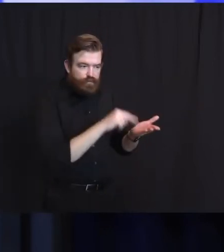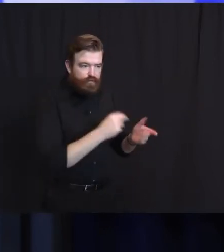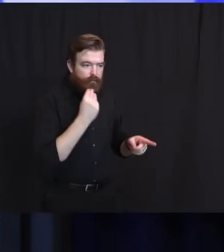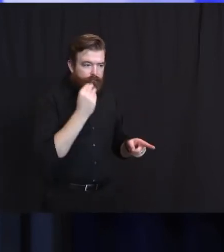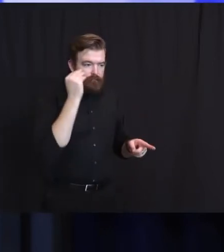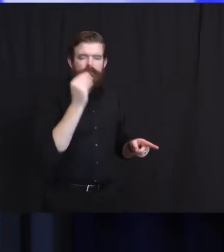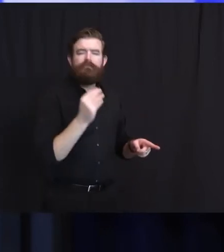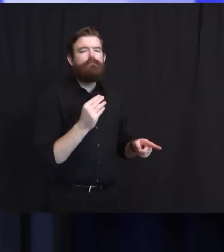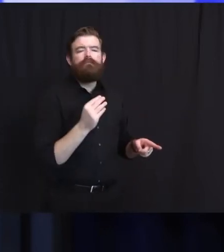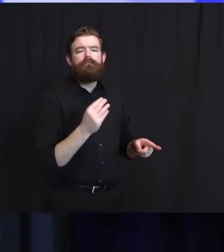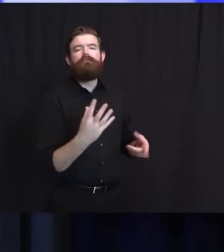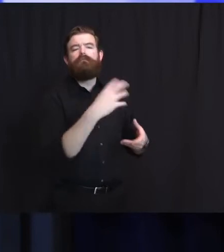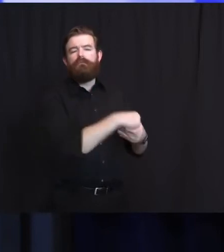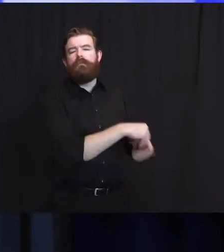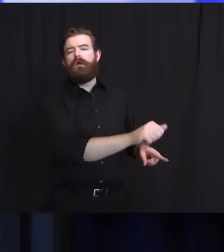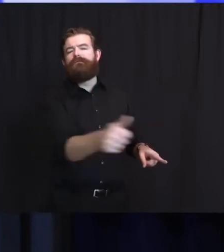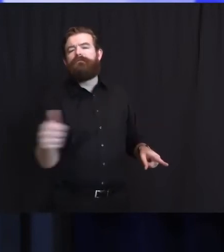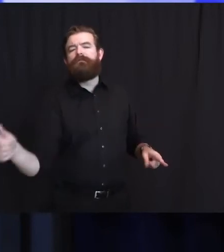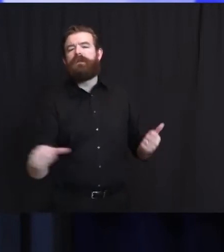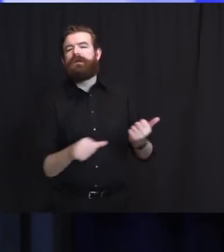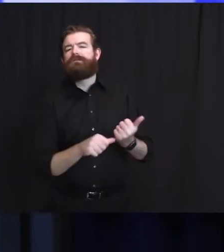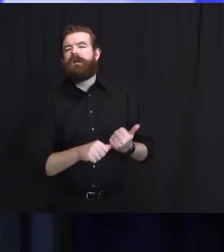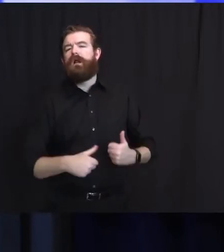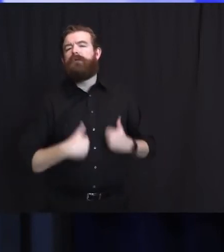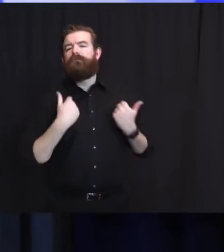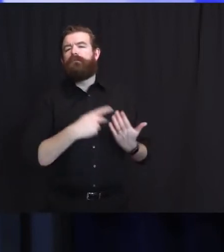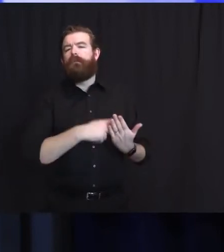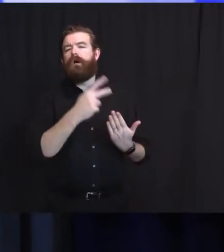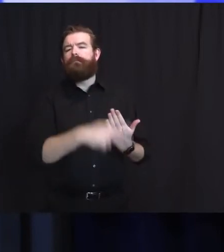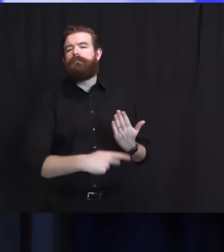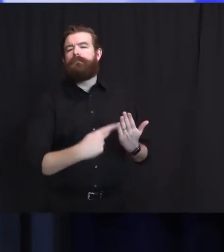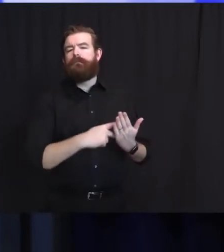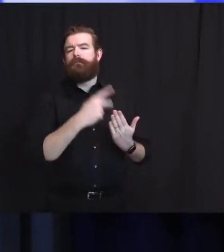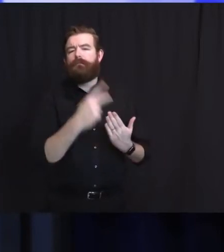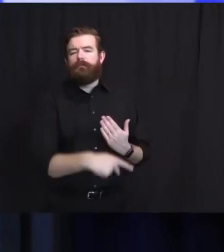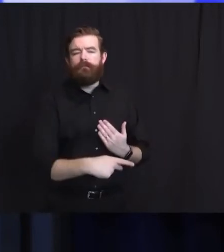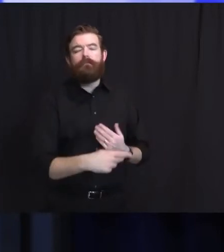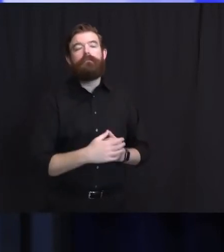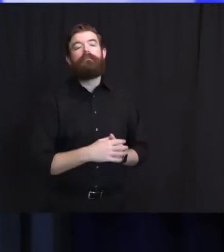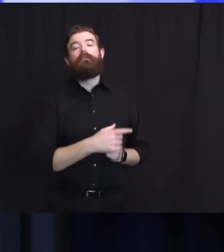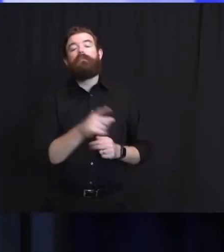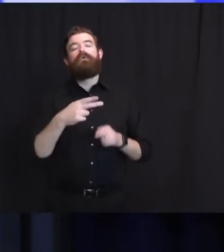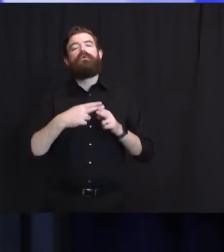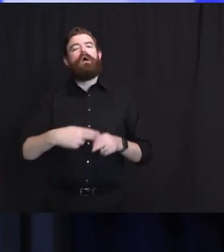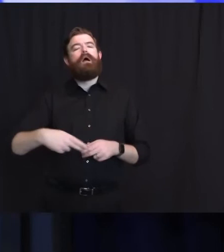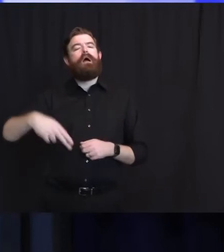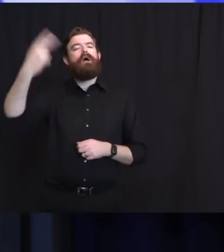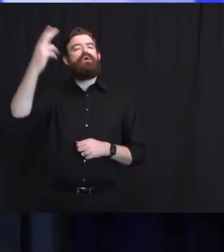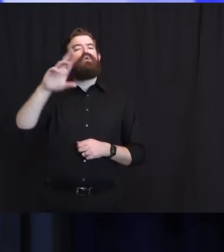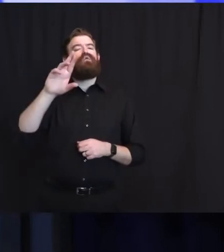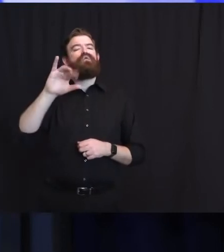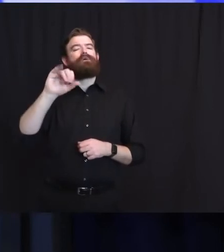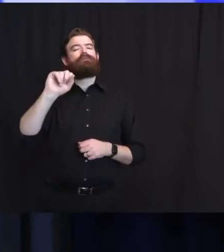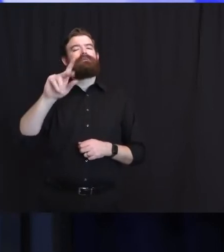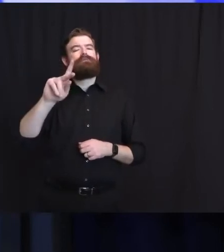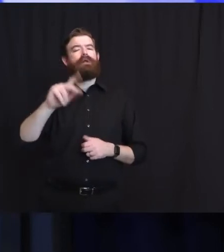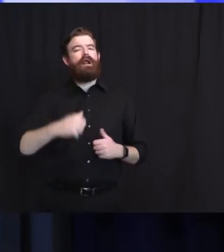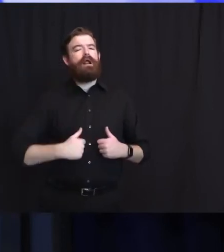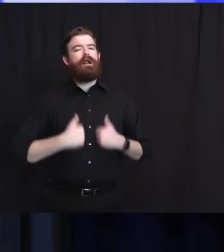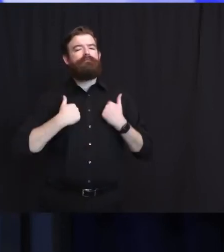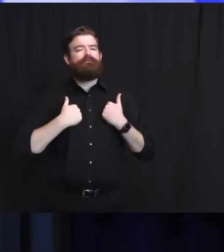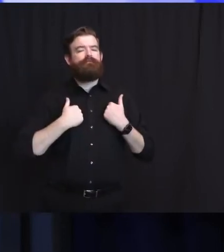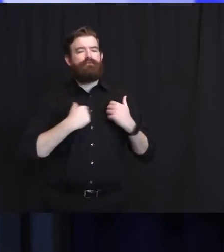in high-risk congregate settings, not just long-term care facilities. The department immediately